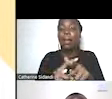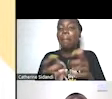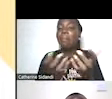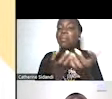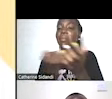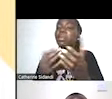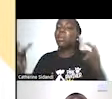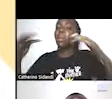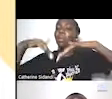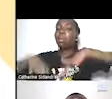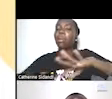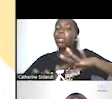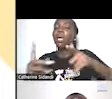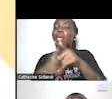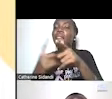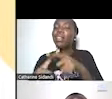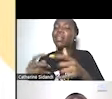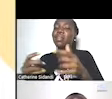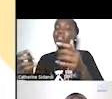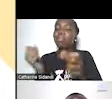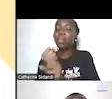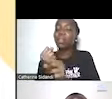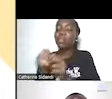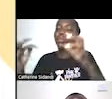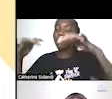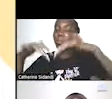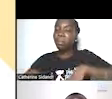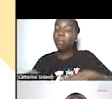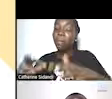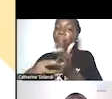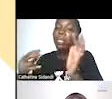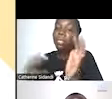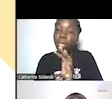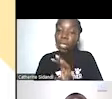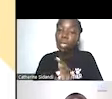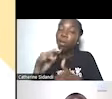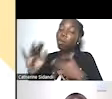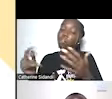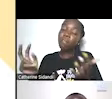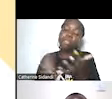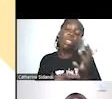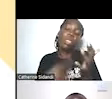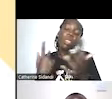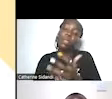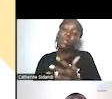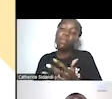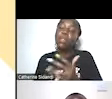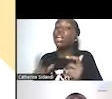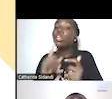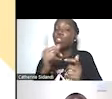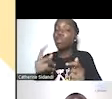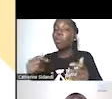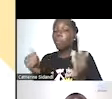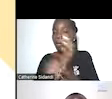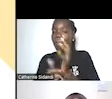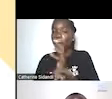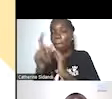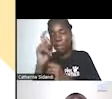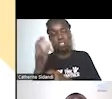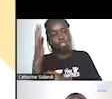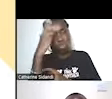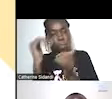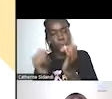what? Phase them out or reduce their revenue or productivity. So you need to get this problem right and see what problem